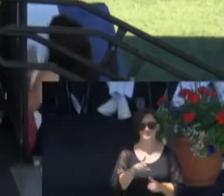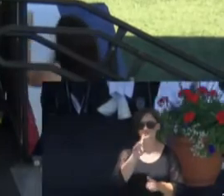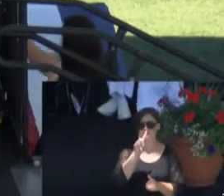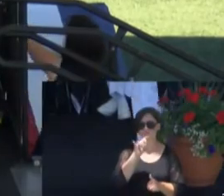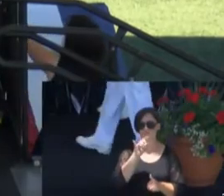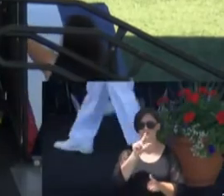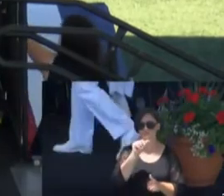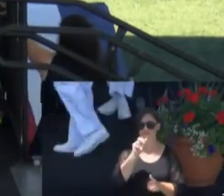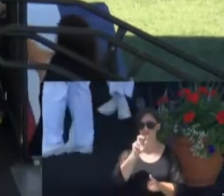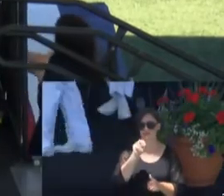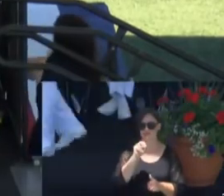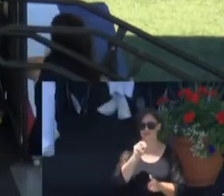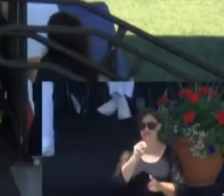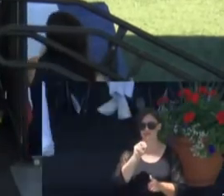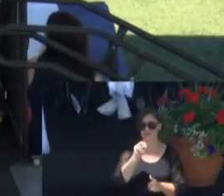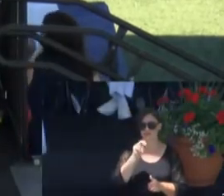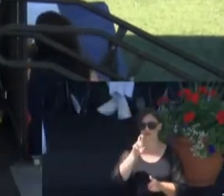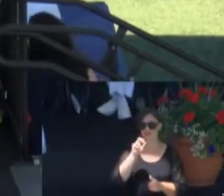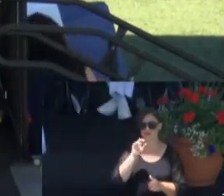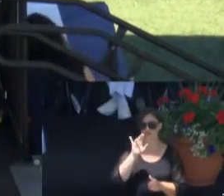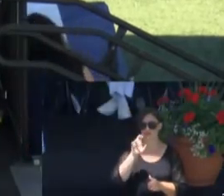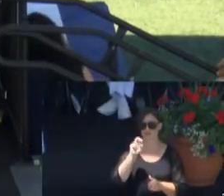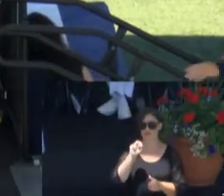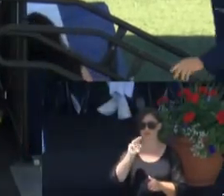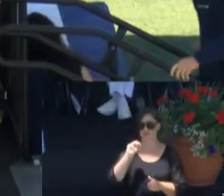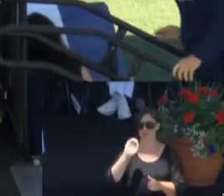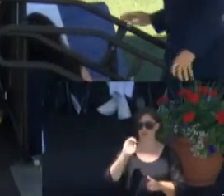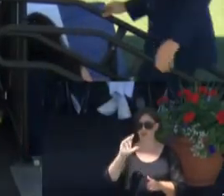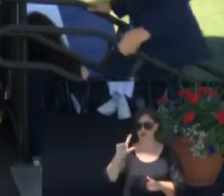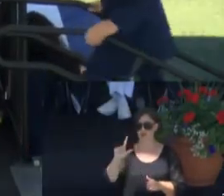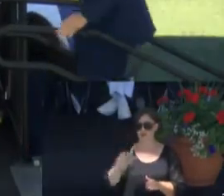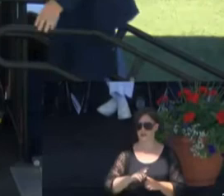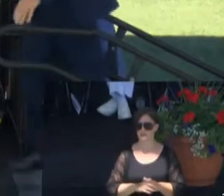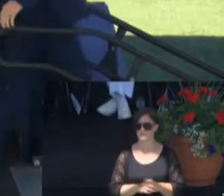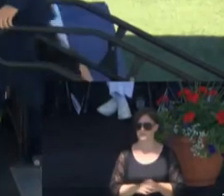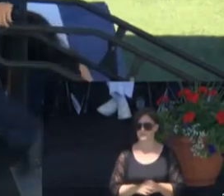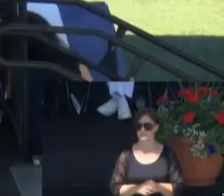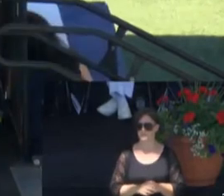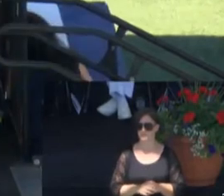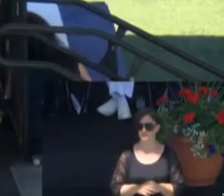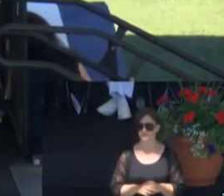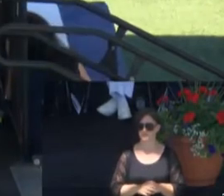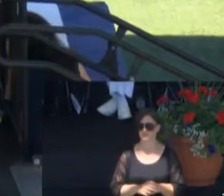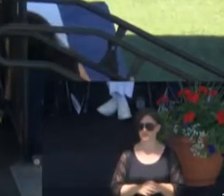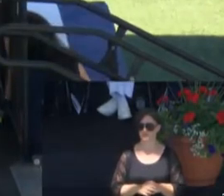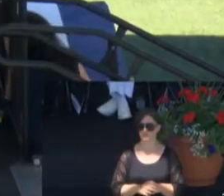Dylan Harrison Rabbit, magna cum laude.